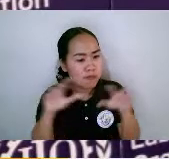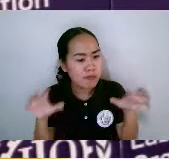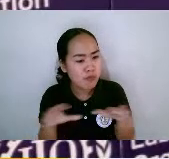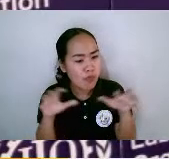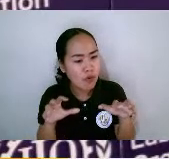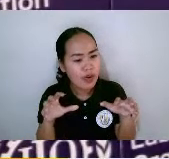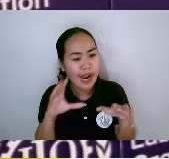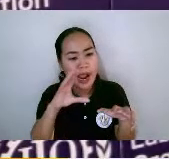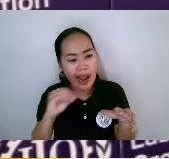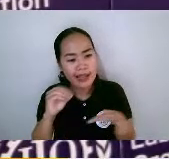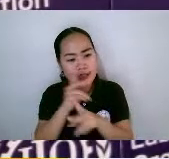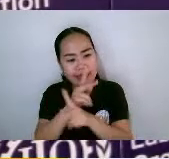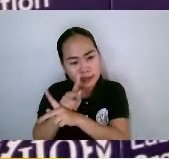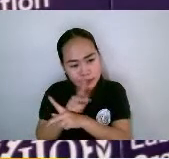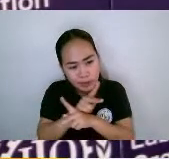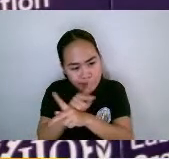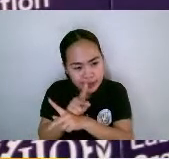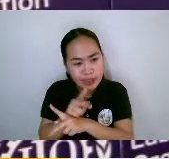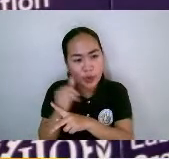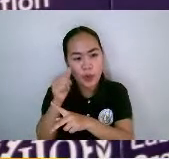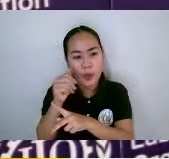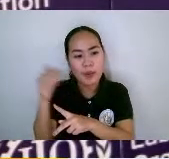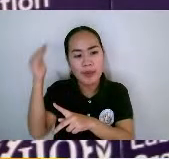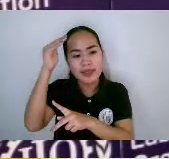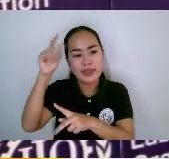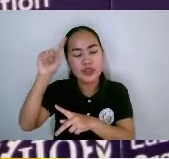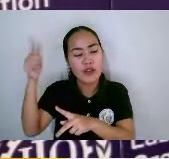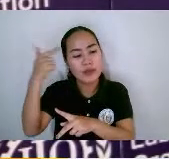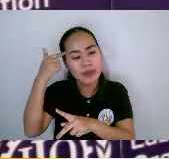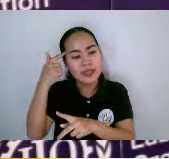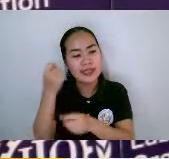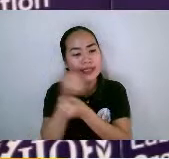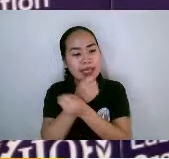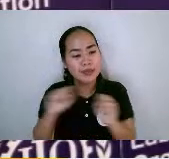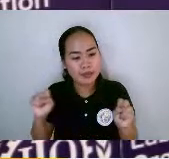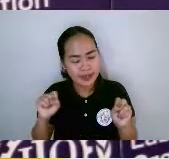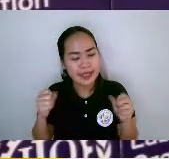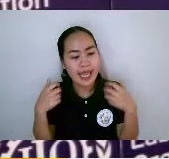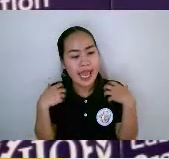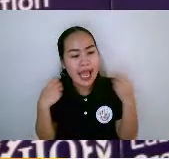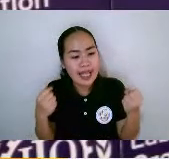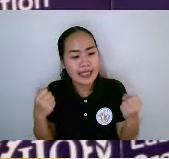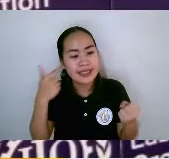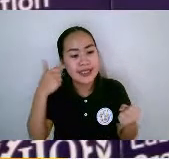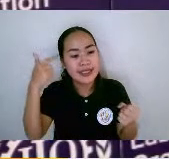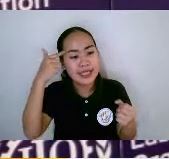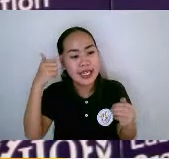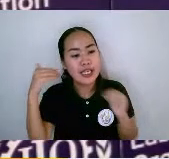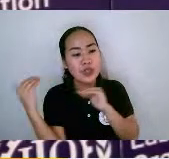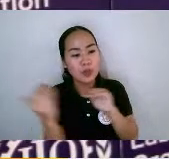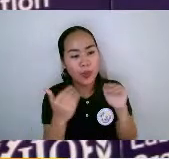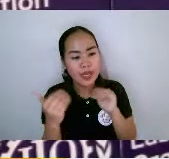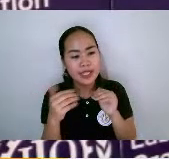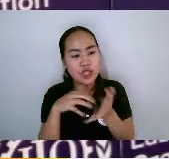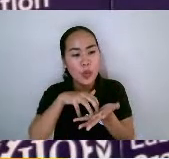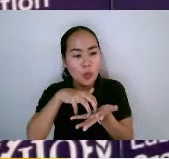women through occupational safety and health, gender equality, especially the most vulnerable,